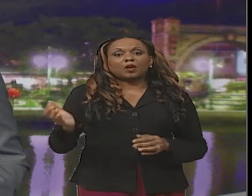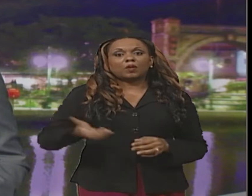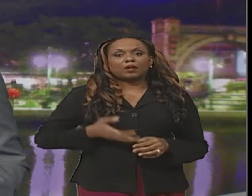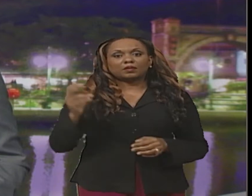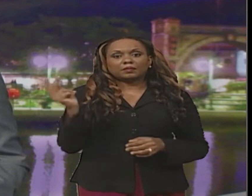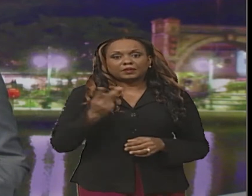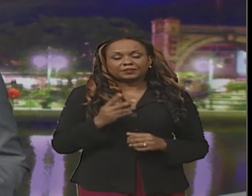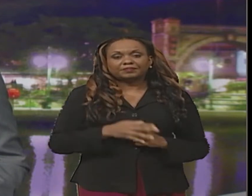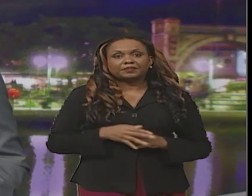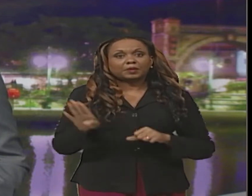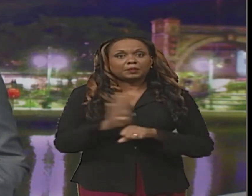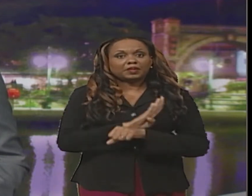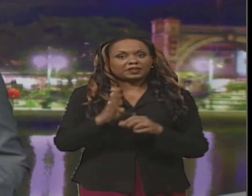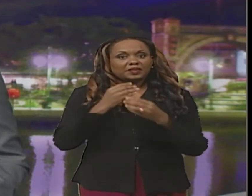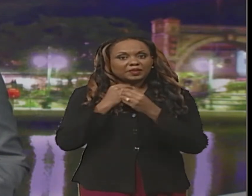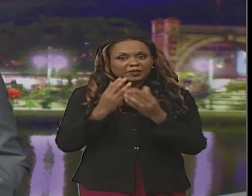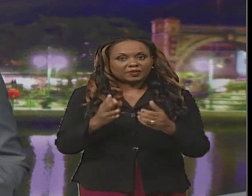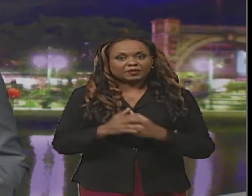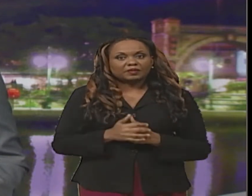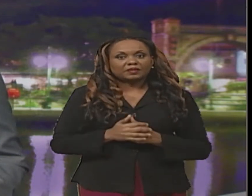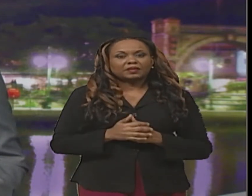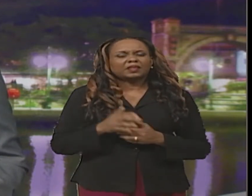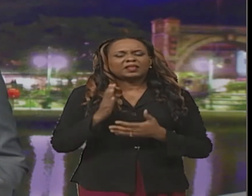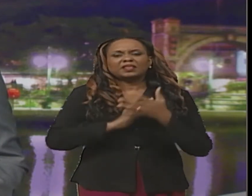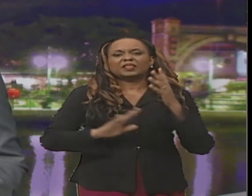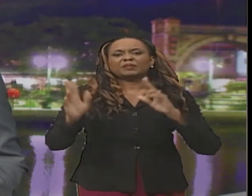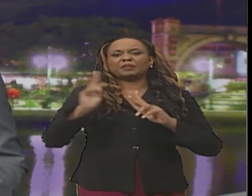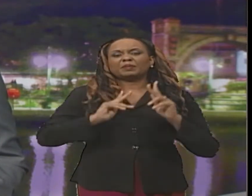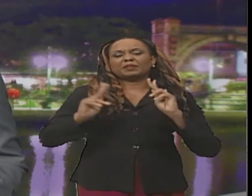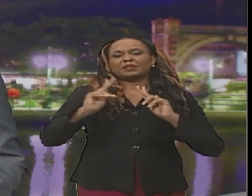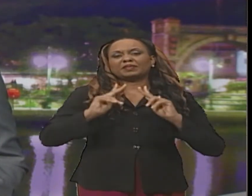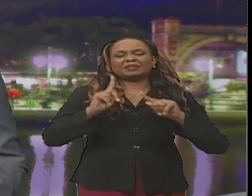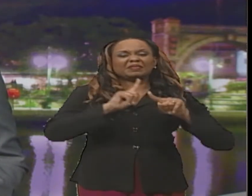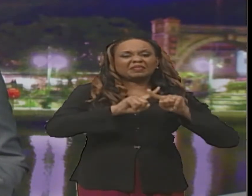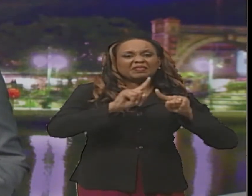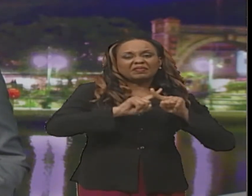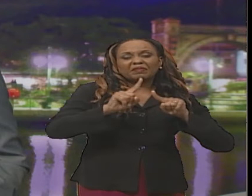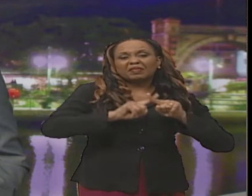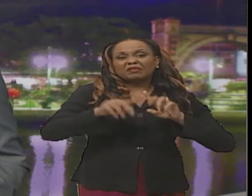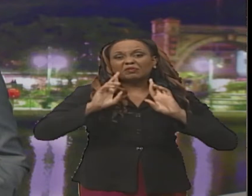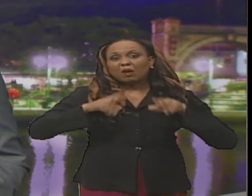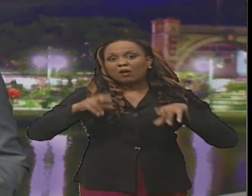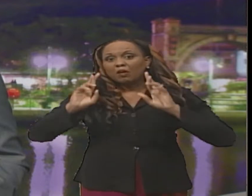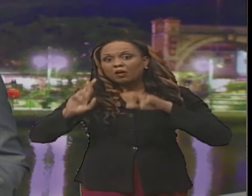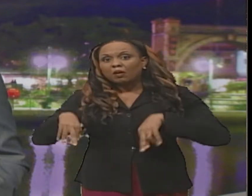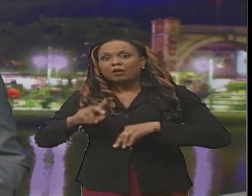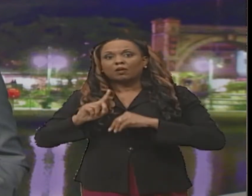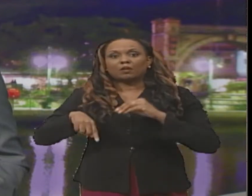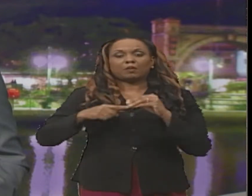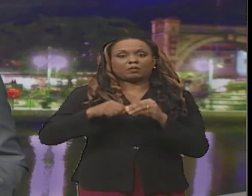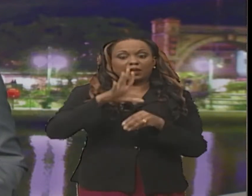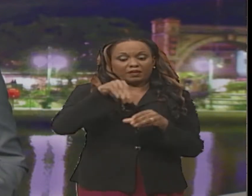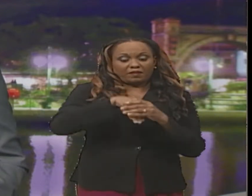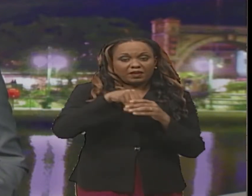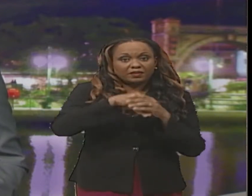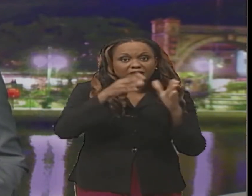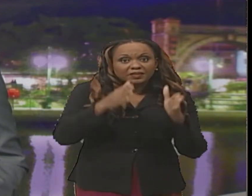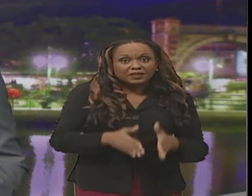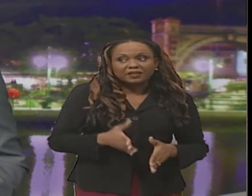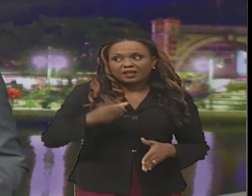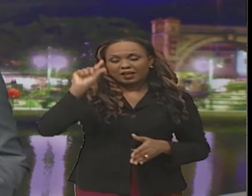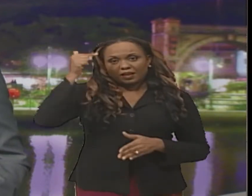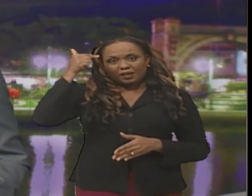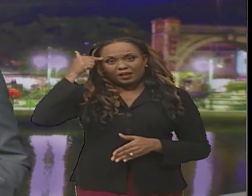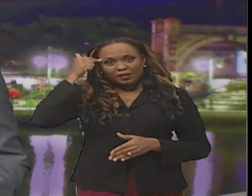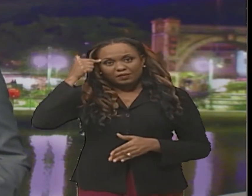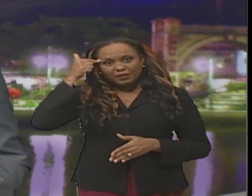Well, topping business tonight, there has been a mixed initial response so far by some investors to the government's Barbados dollar debt exchange offer to